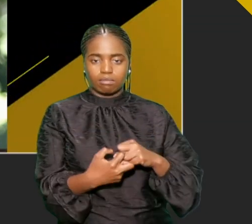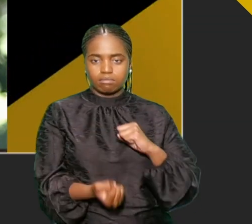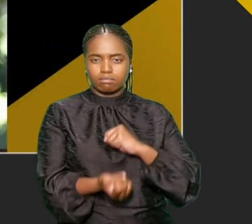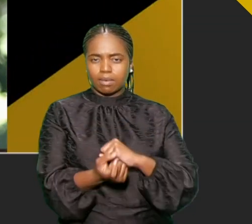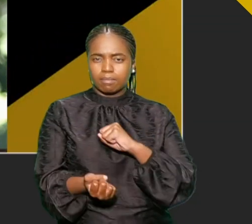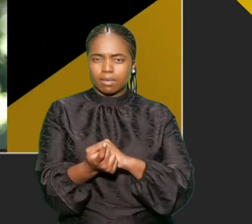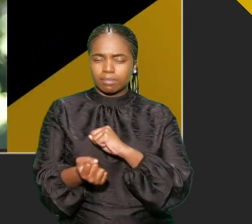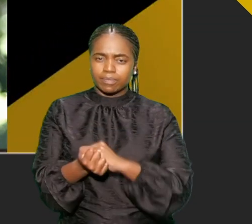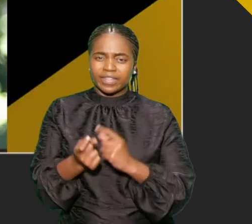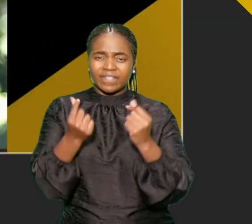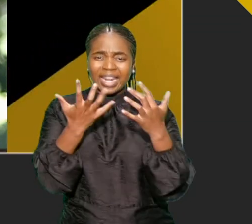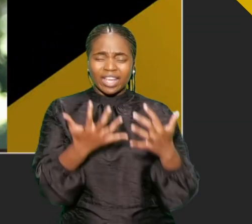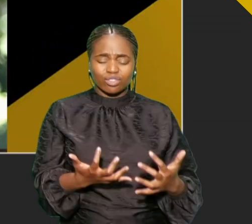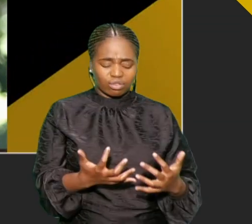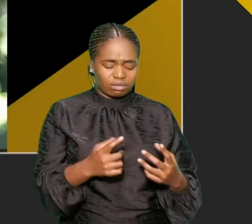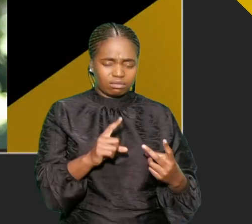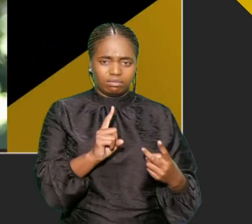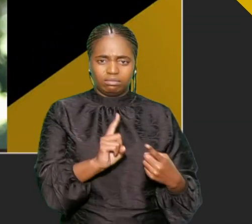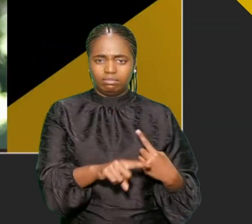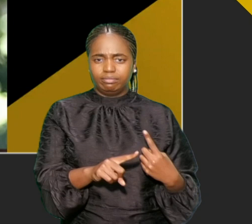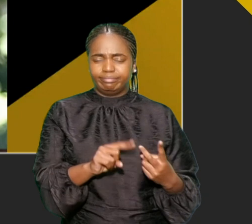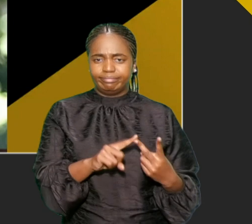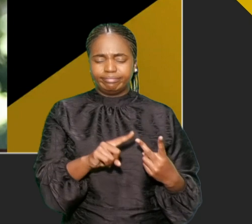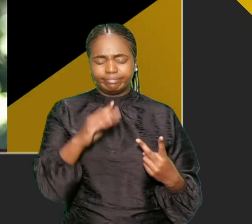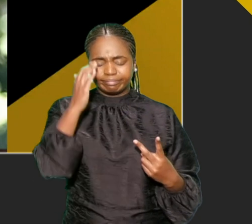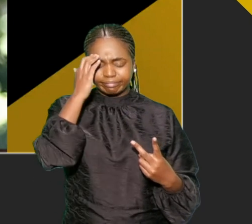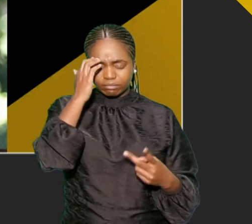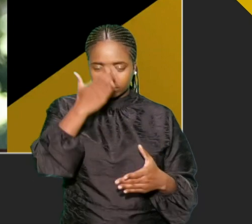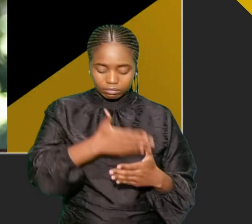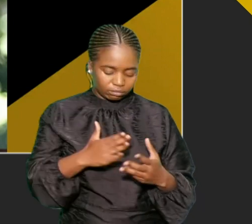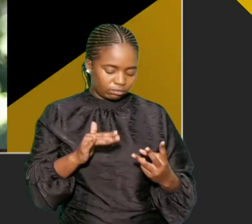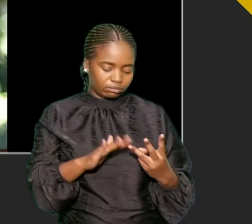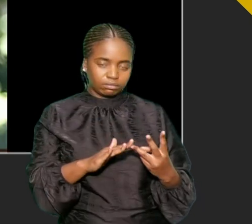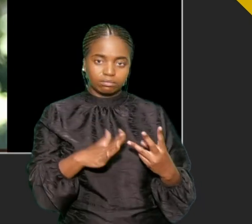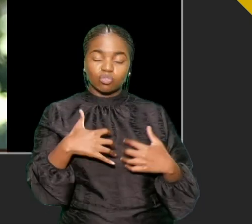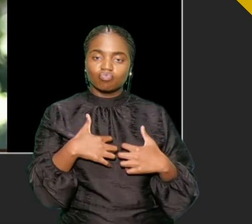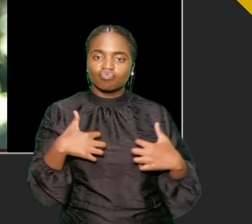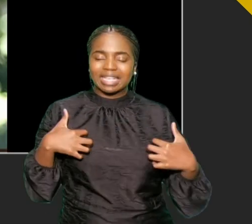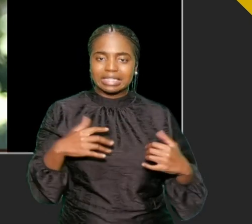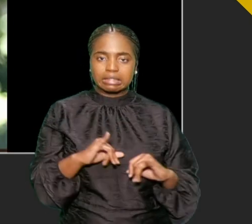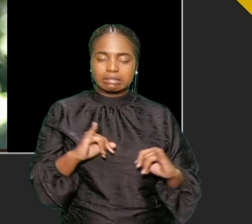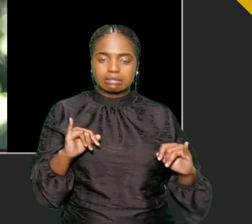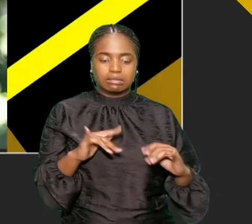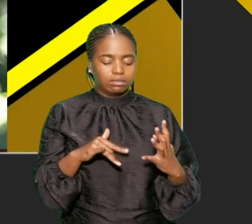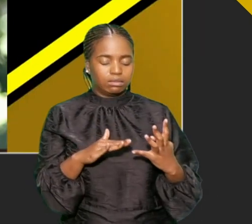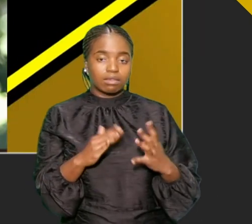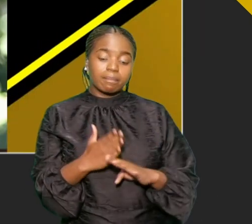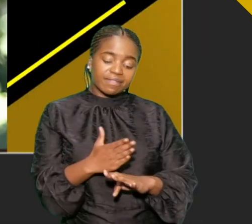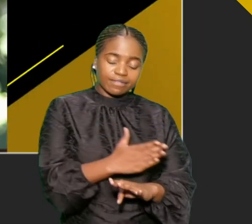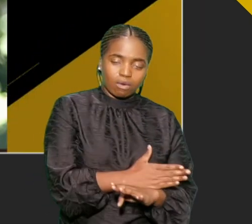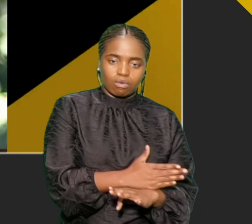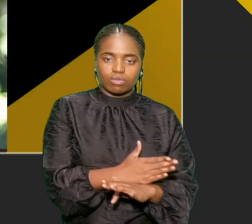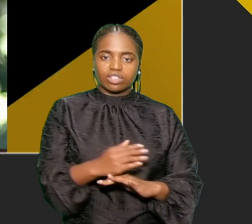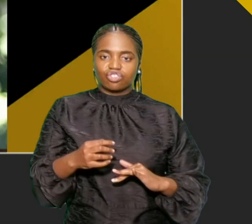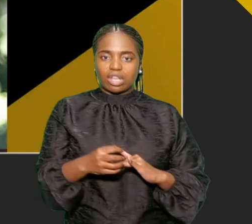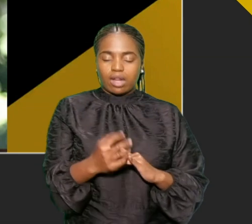Mostly financial and like I said, even psychological and mental problems that we were ignoring prior to the marriage. This is